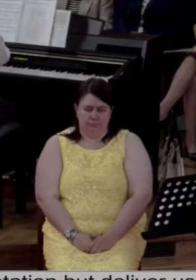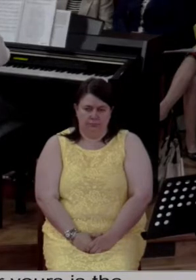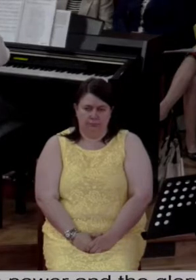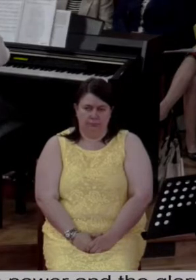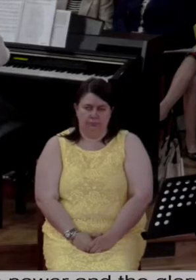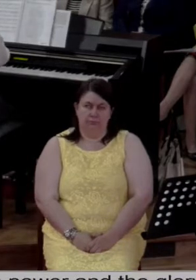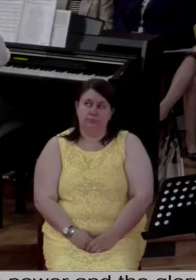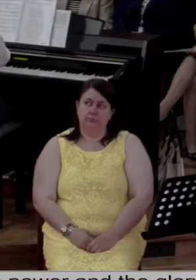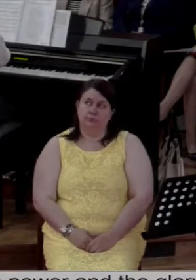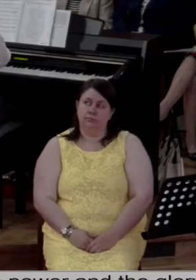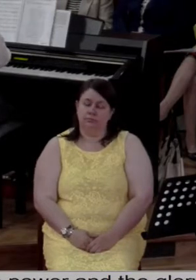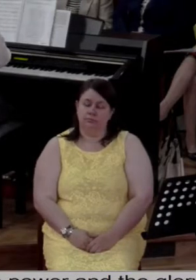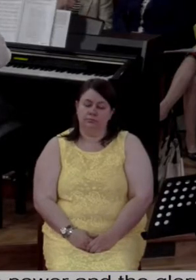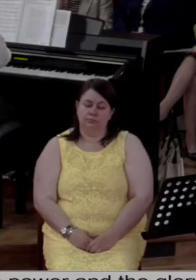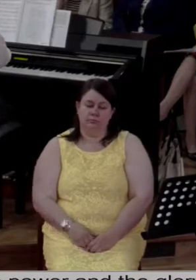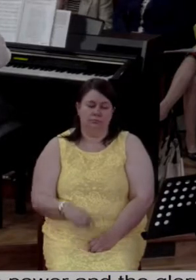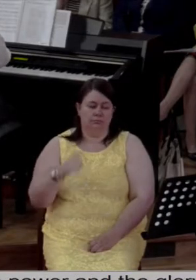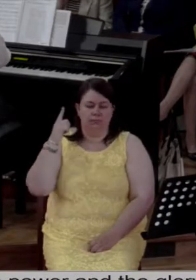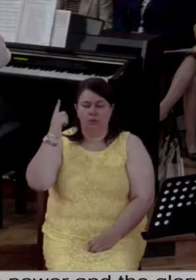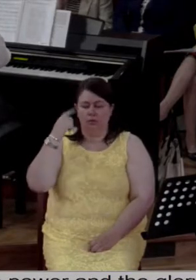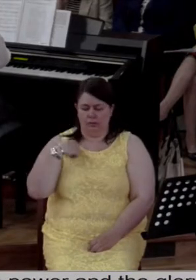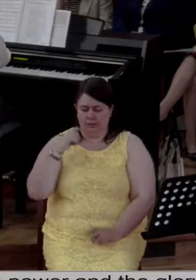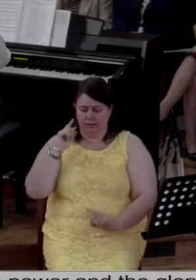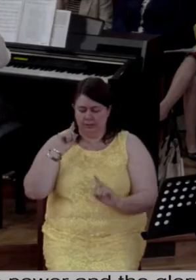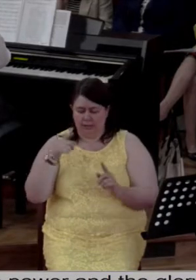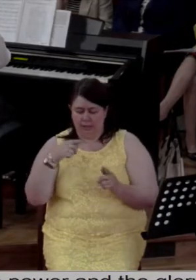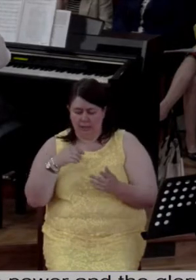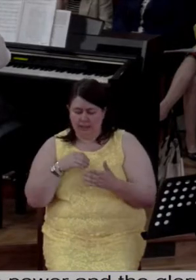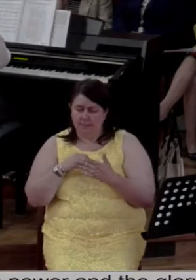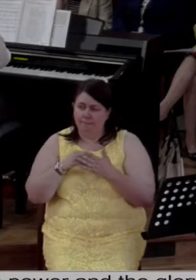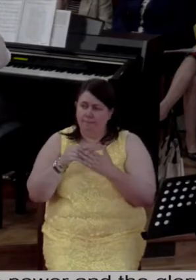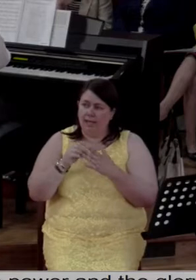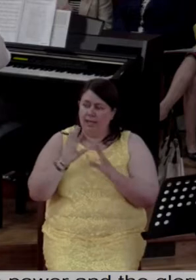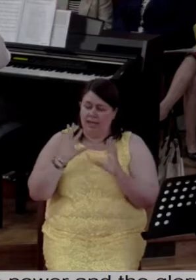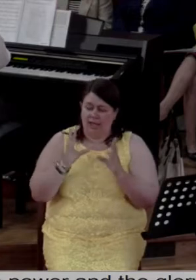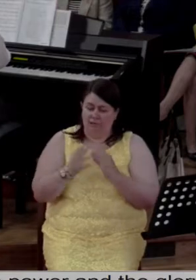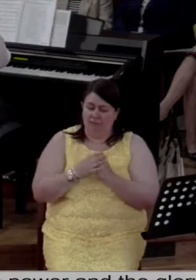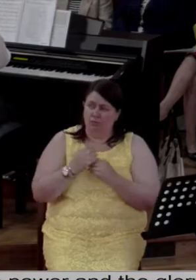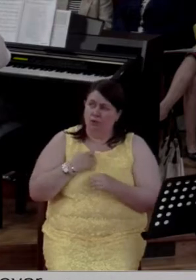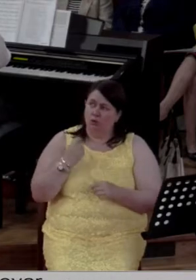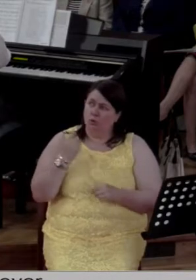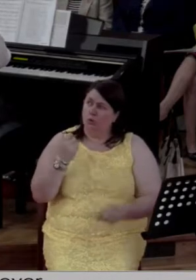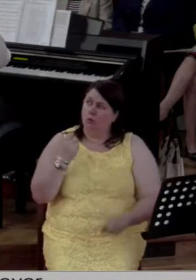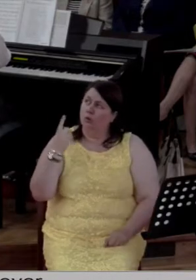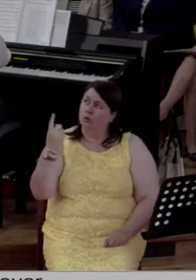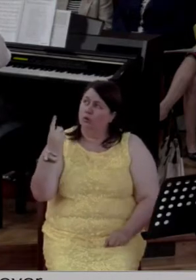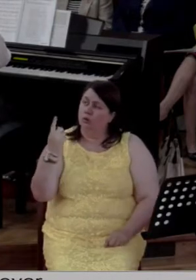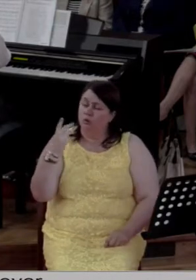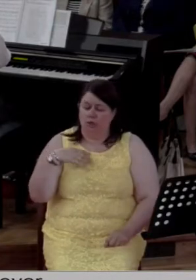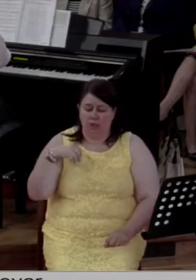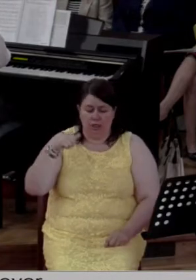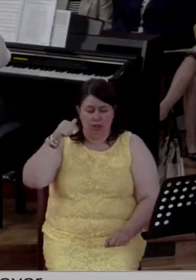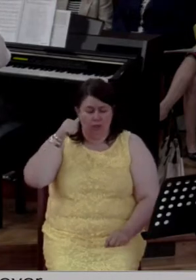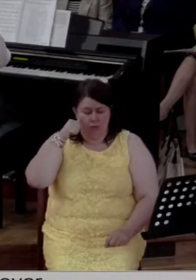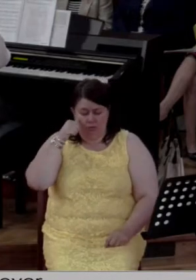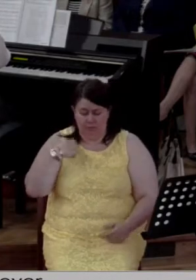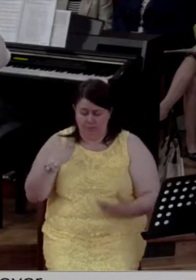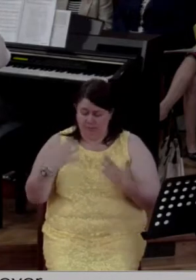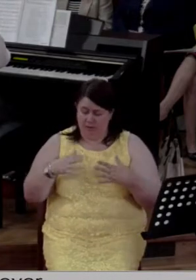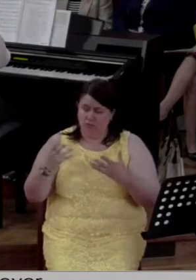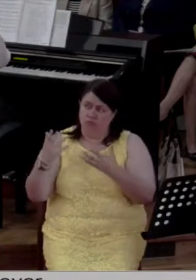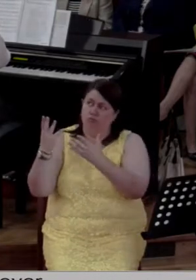Gracious God, we can never repay all we owe you, or even a fraction of what we have